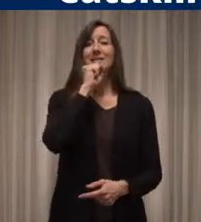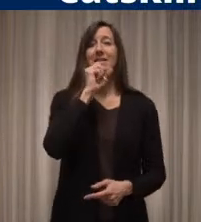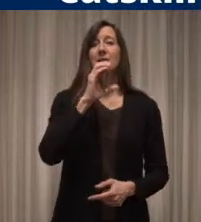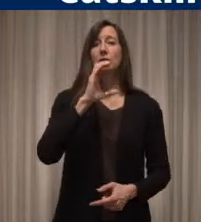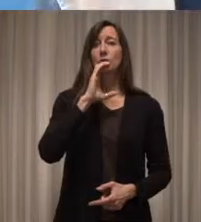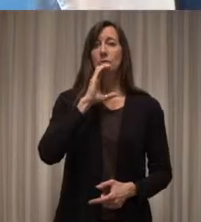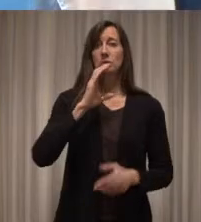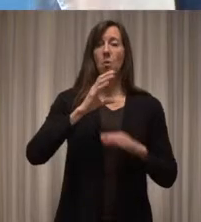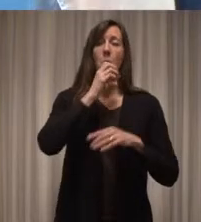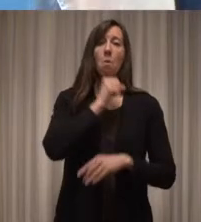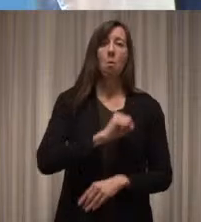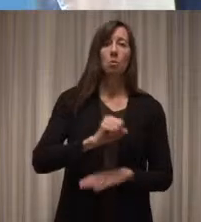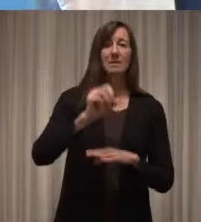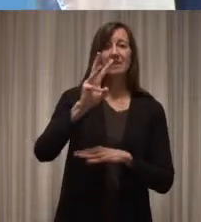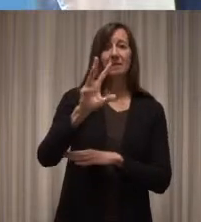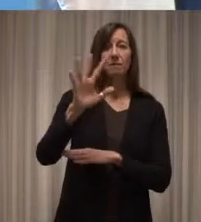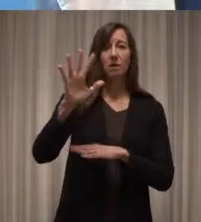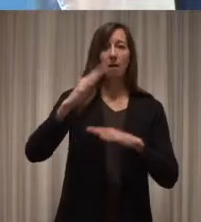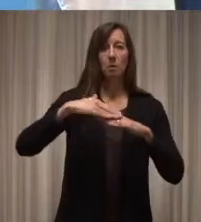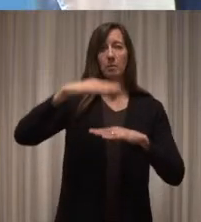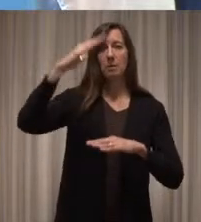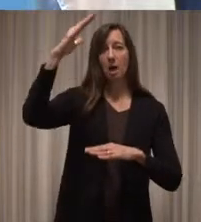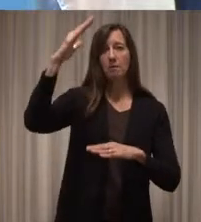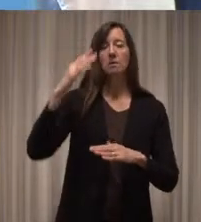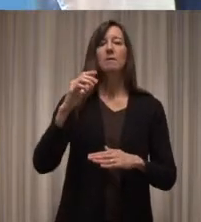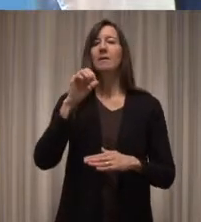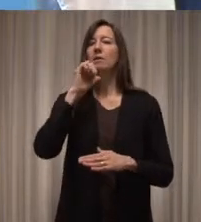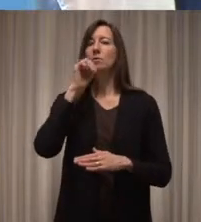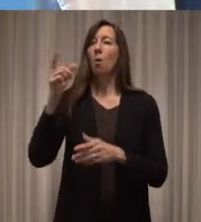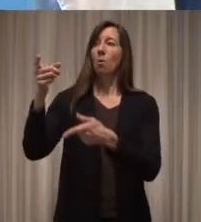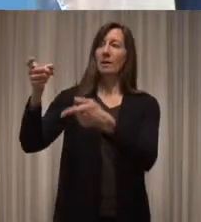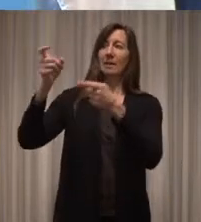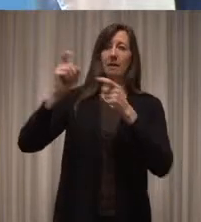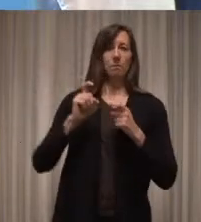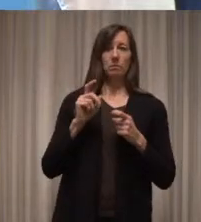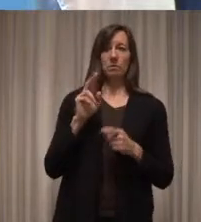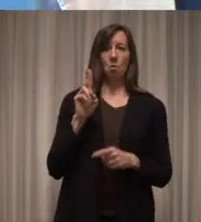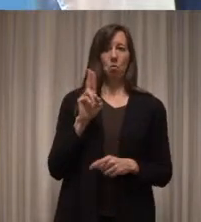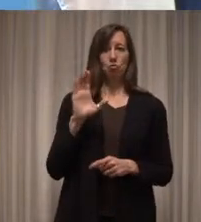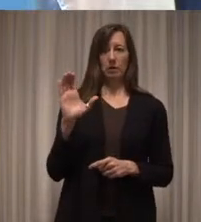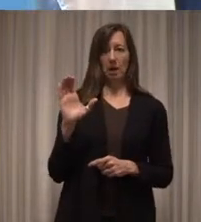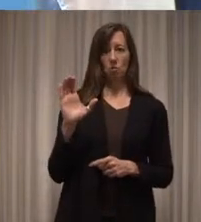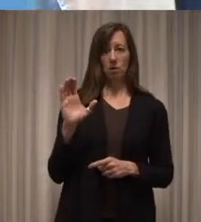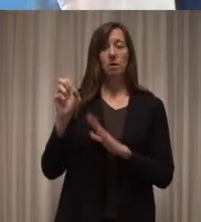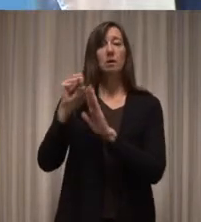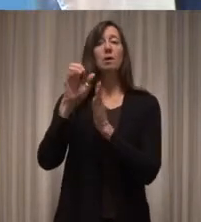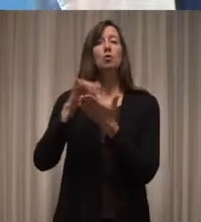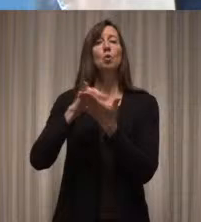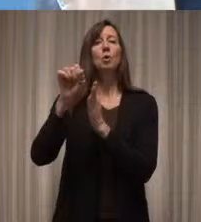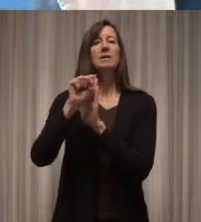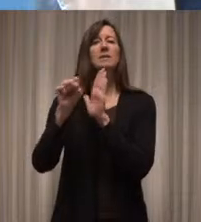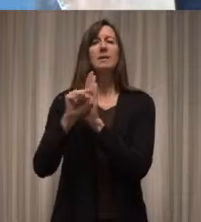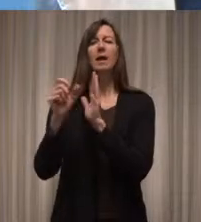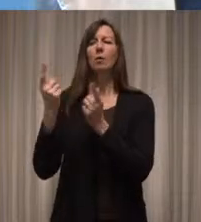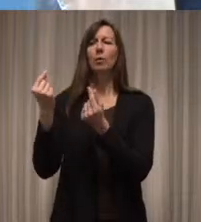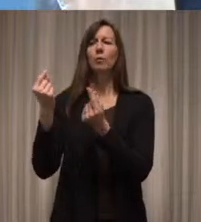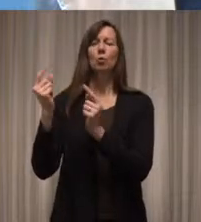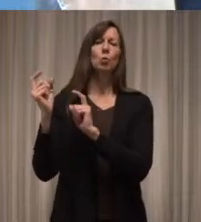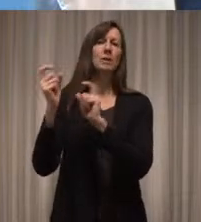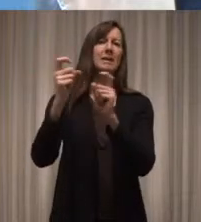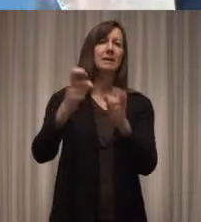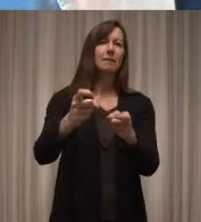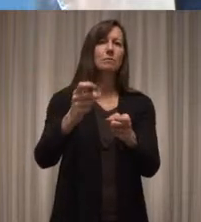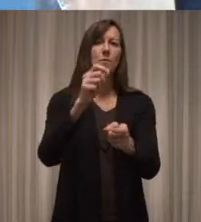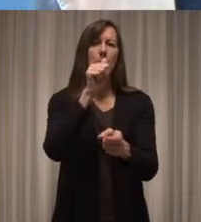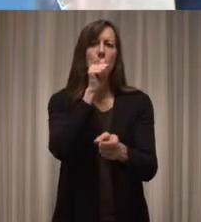not come to us, at least this week, do not come to Ulster County. The state has decided to directly give those to the private pharmacies.